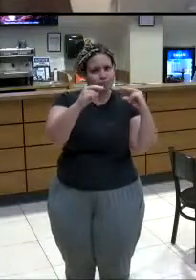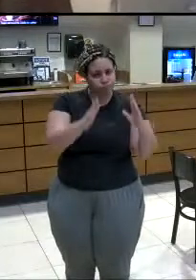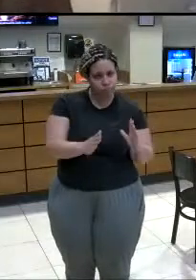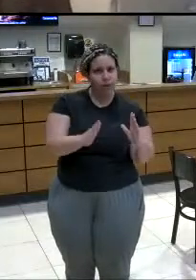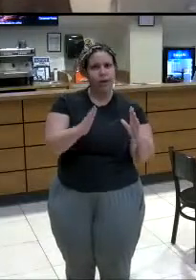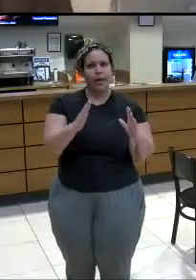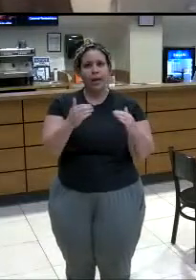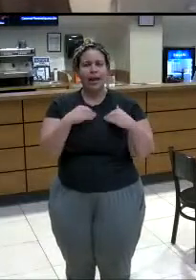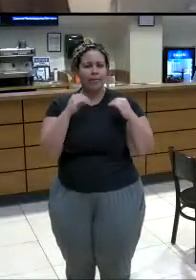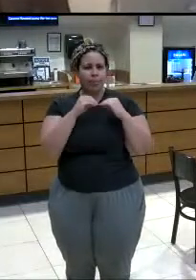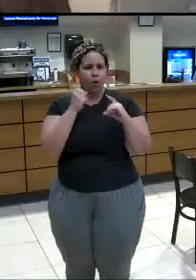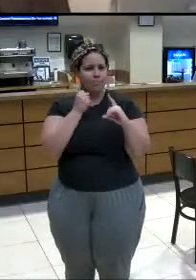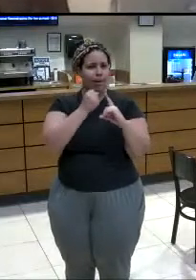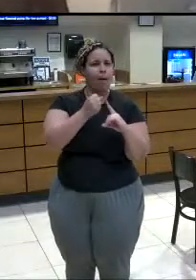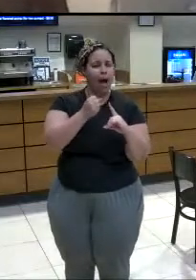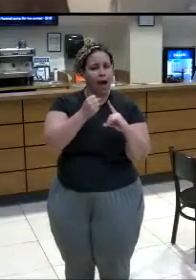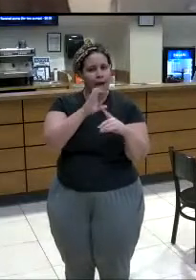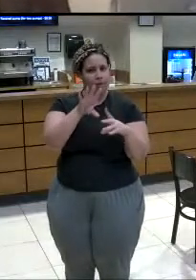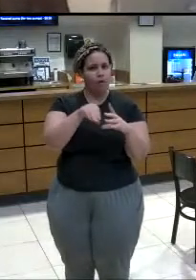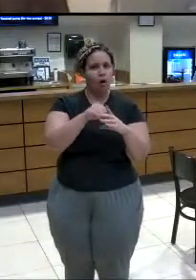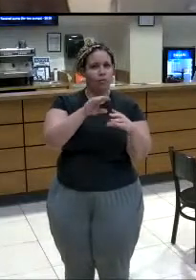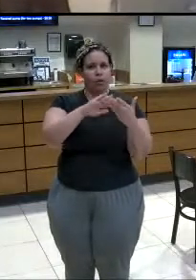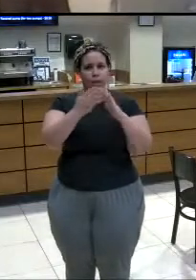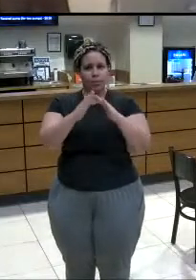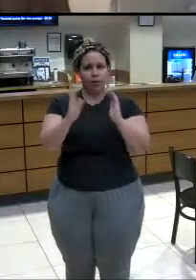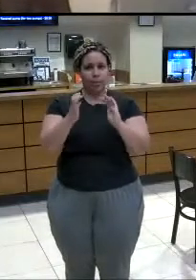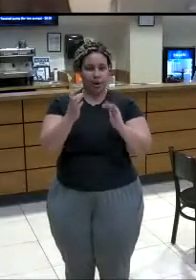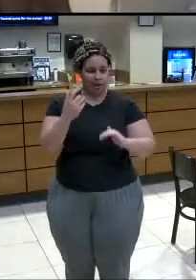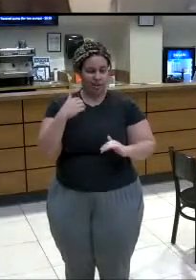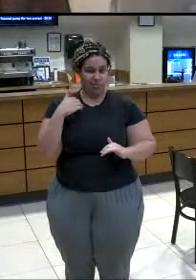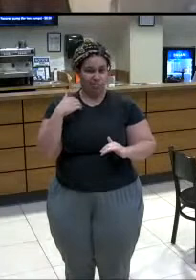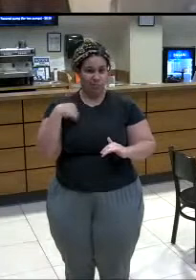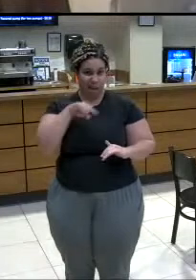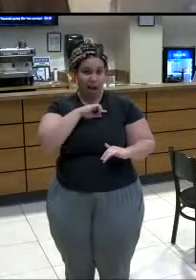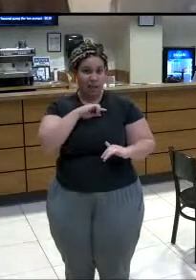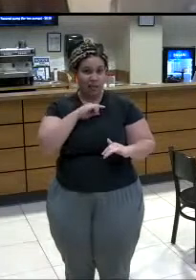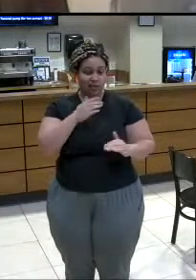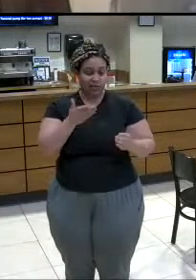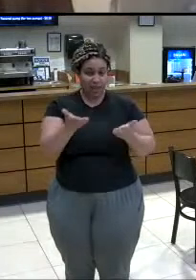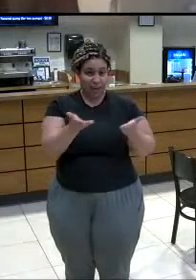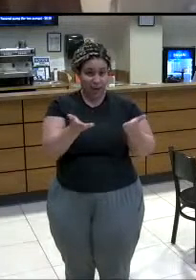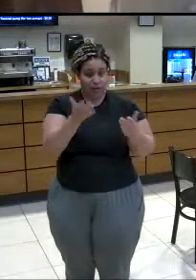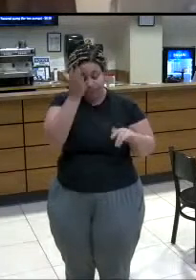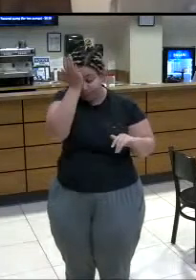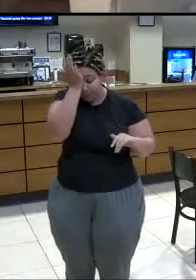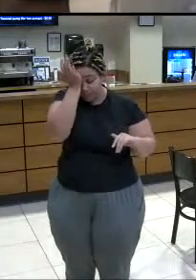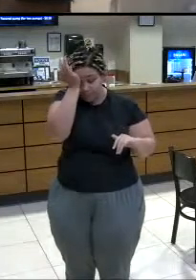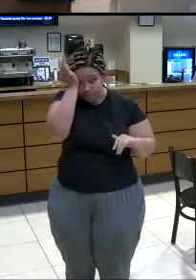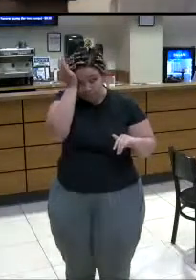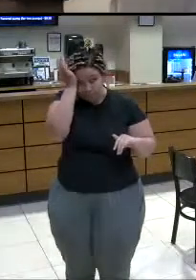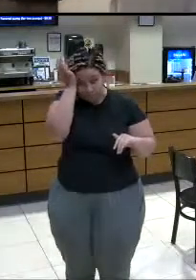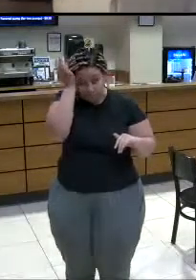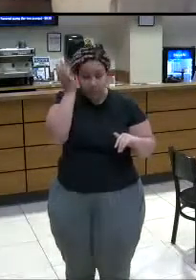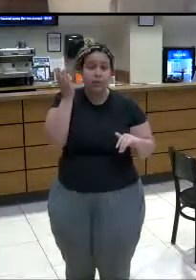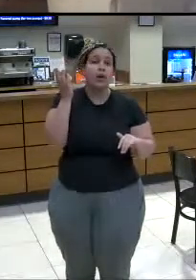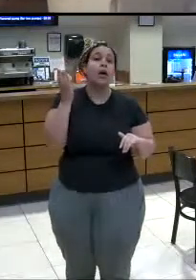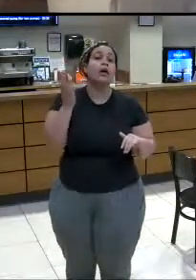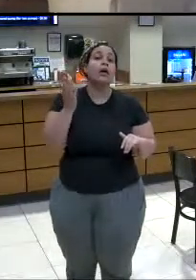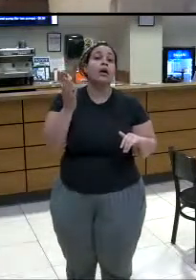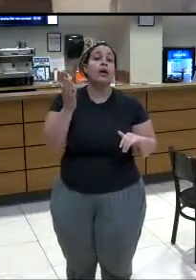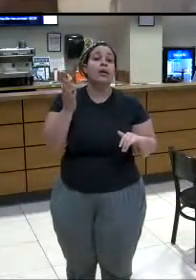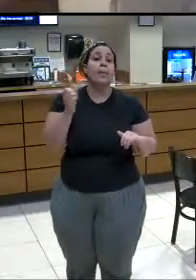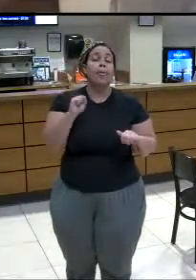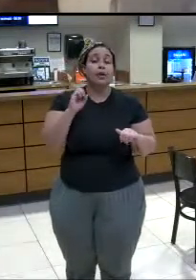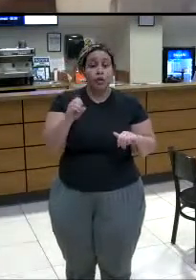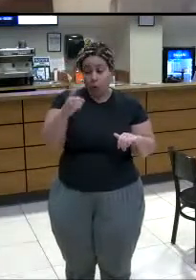impact in the community than we do. So being able to train them so that they're able also to go out and train other parents or other community members so that